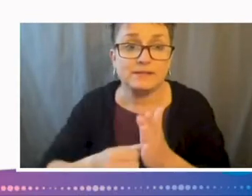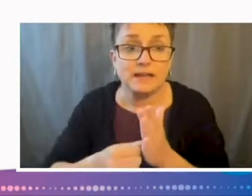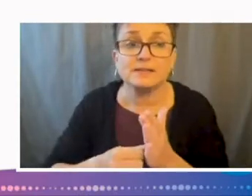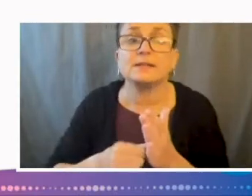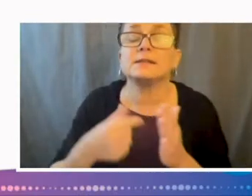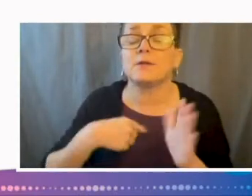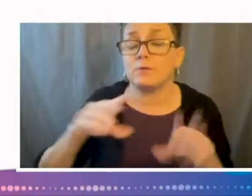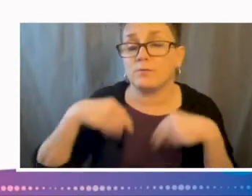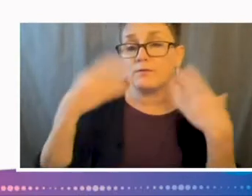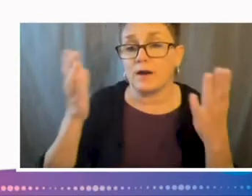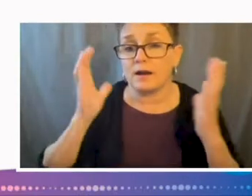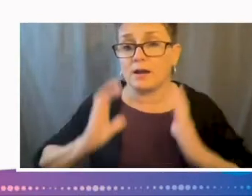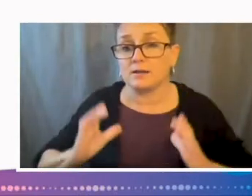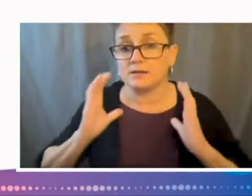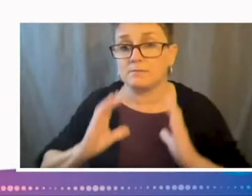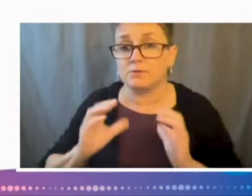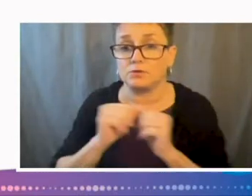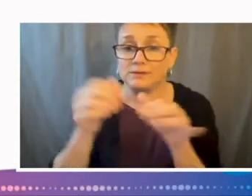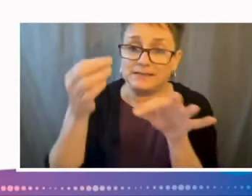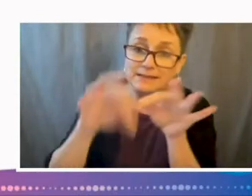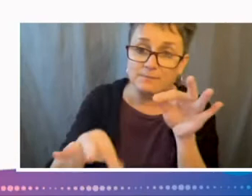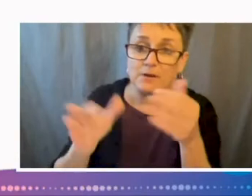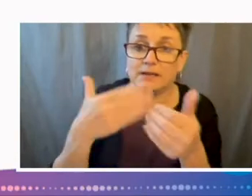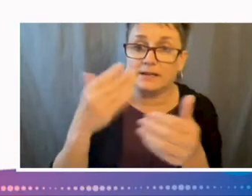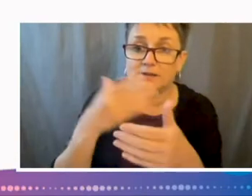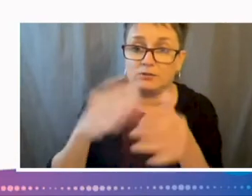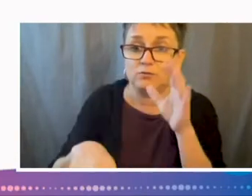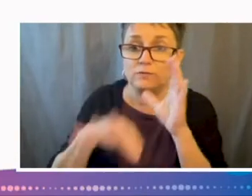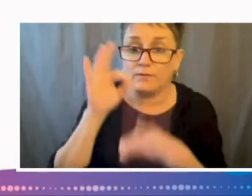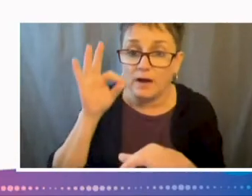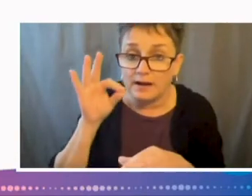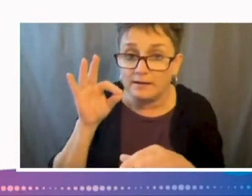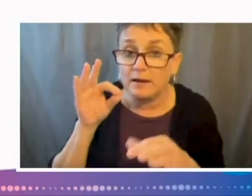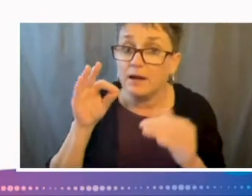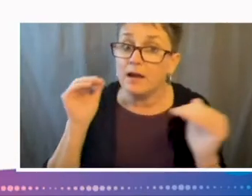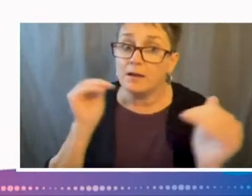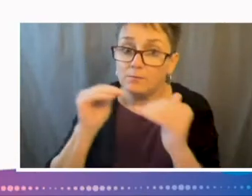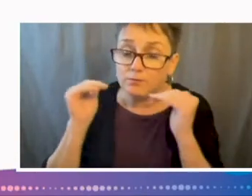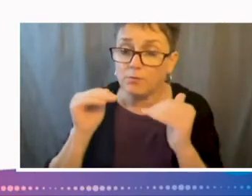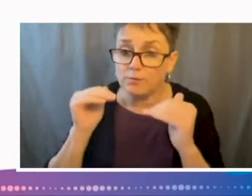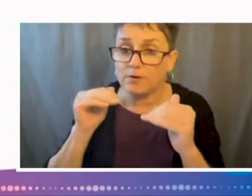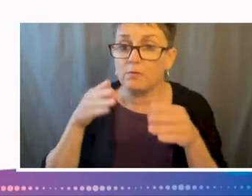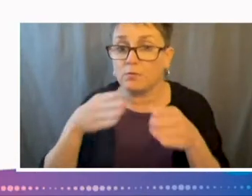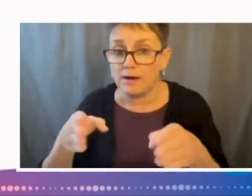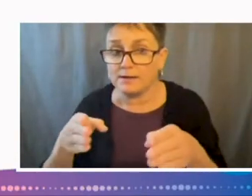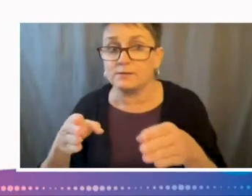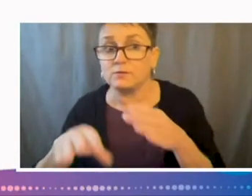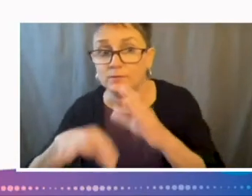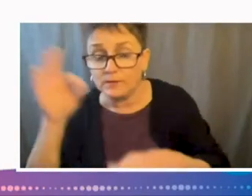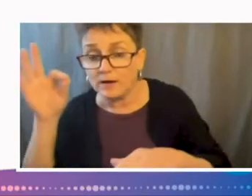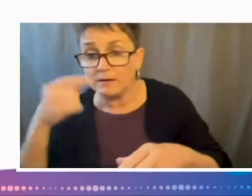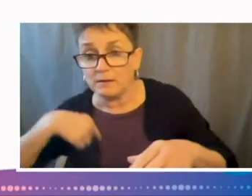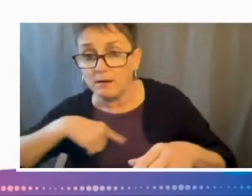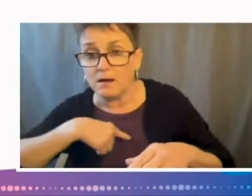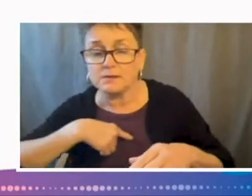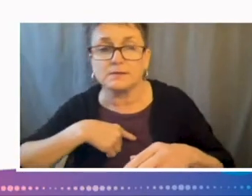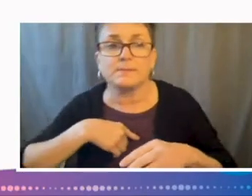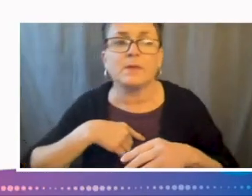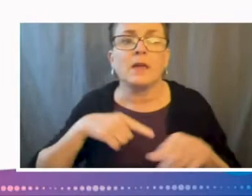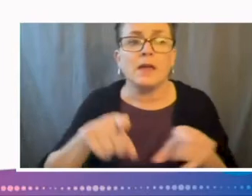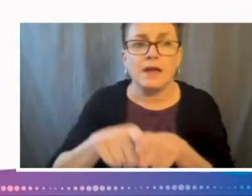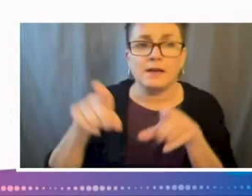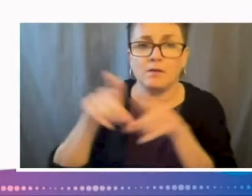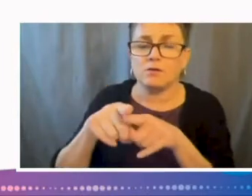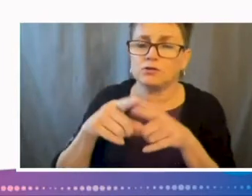simple, easy-to-locate, and navigable access ways, enabling the station complex to mesh with the surrounding